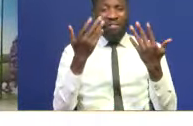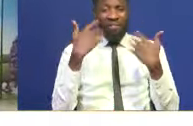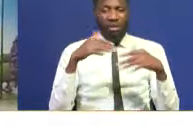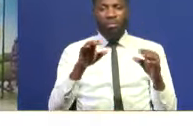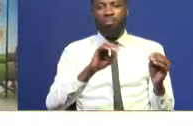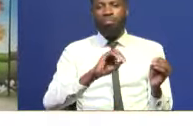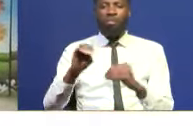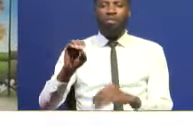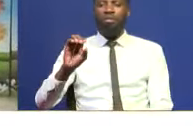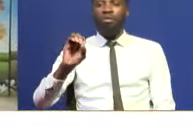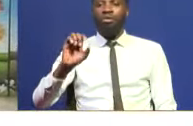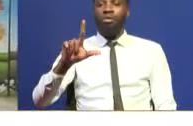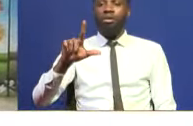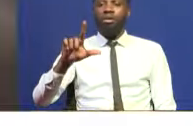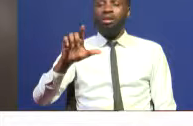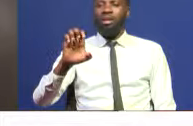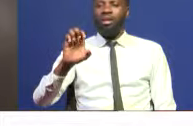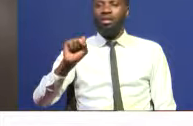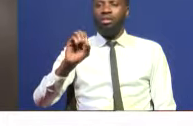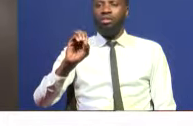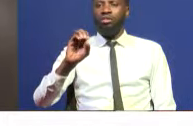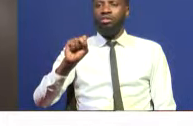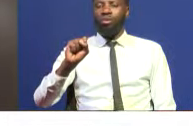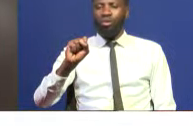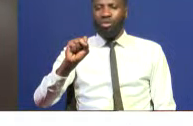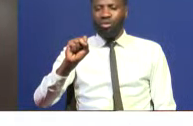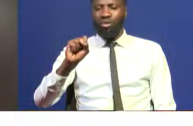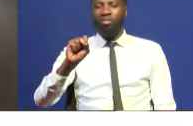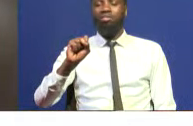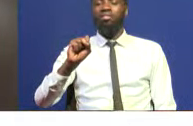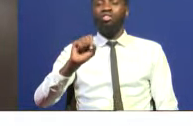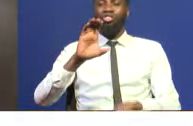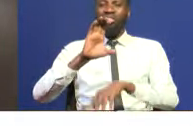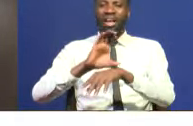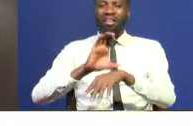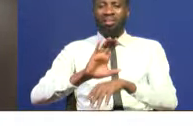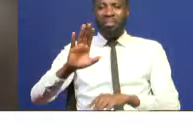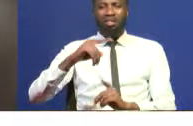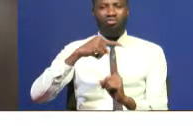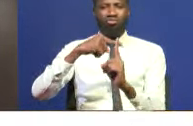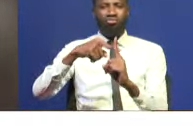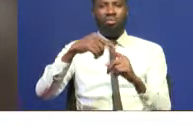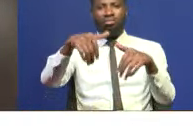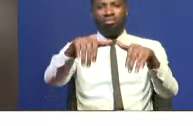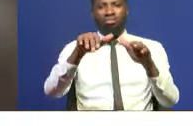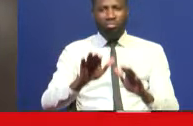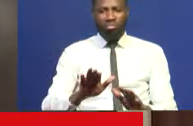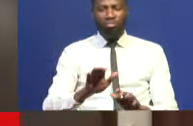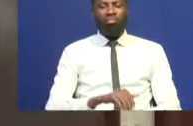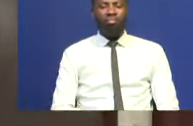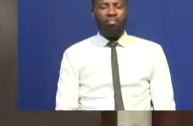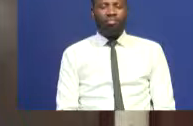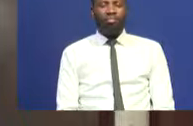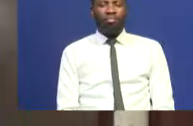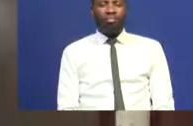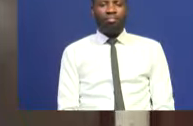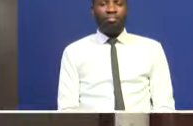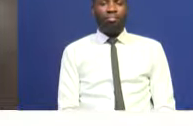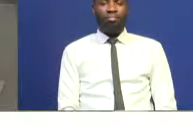Parish Cemetery, where he will be laid to rest. Ben Chumba, Prime Edition.